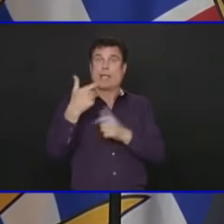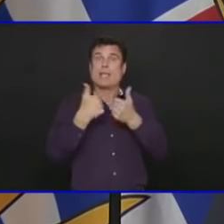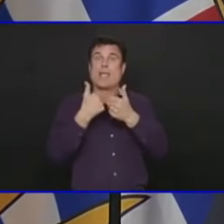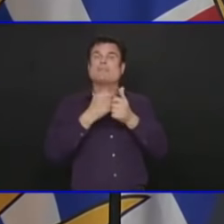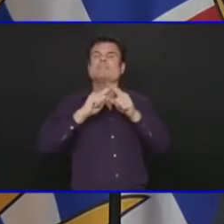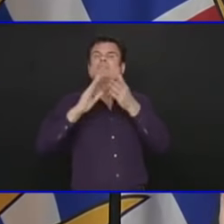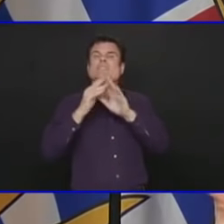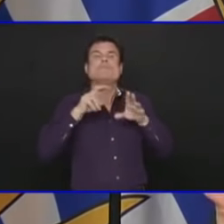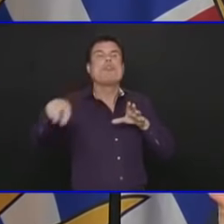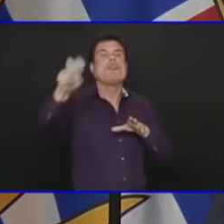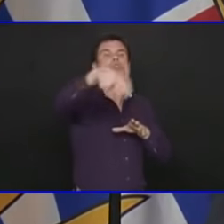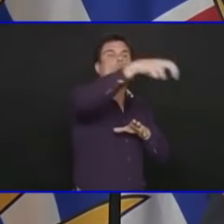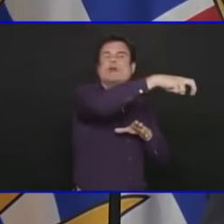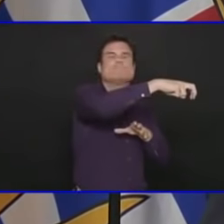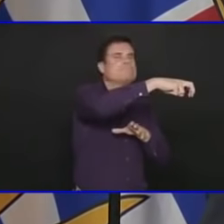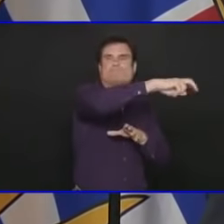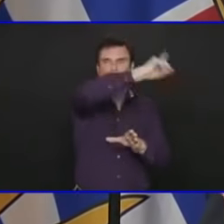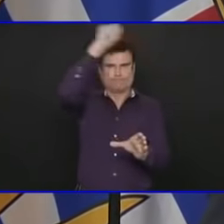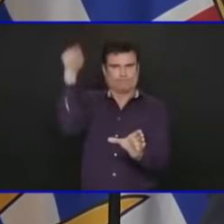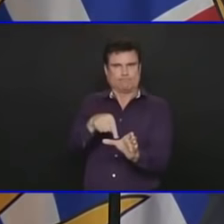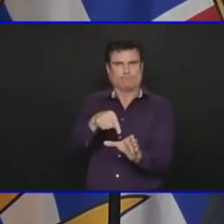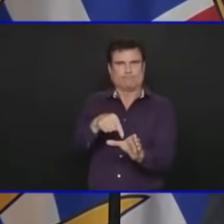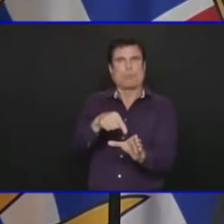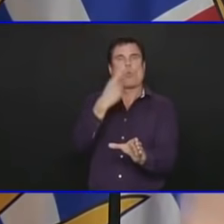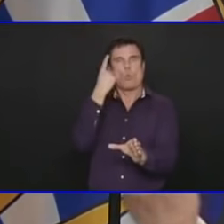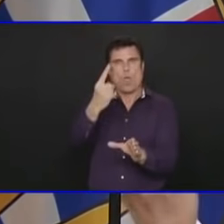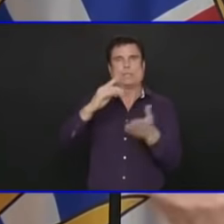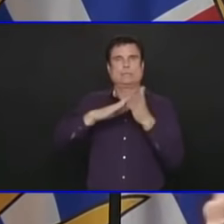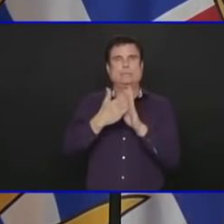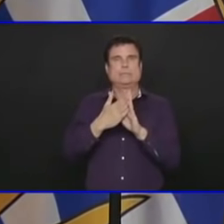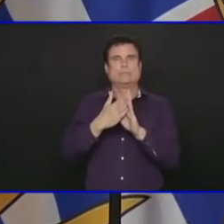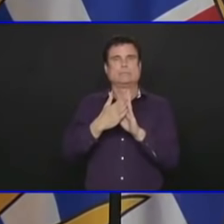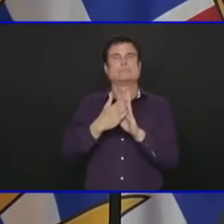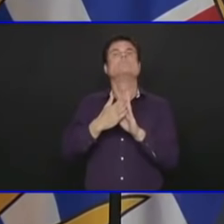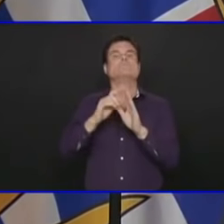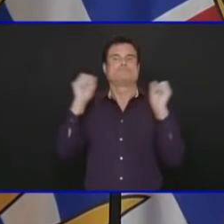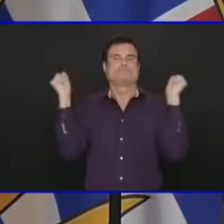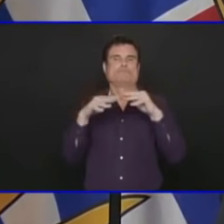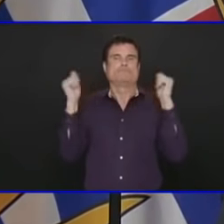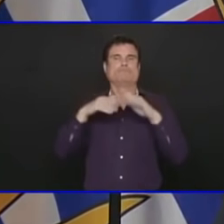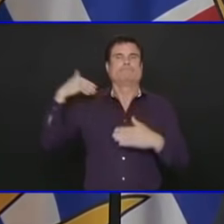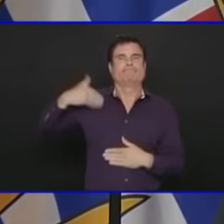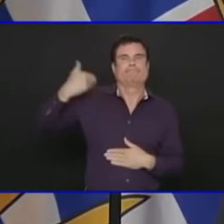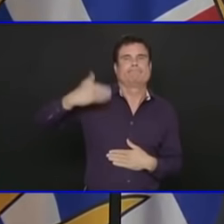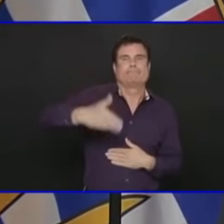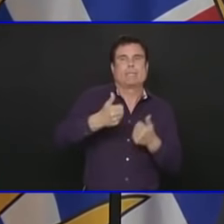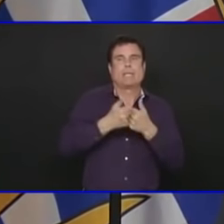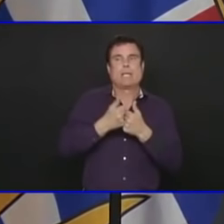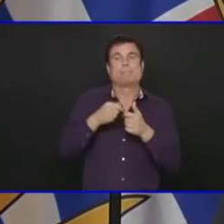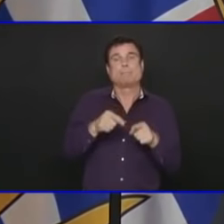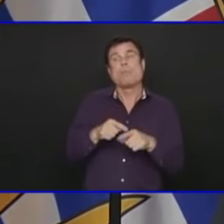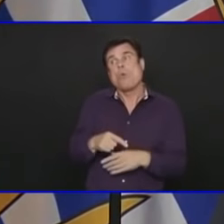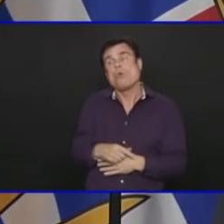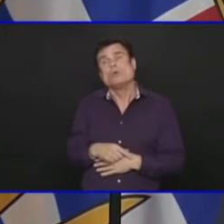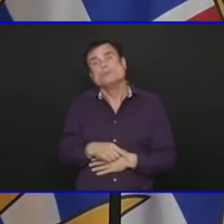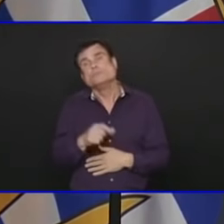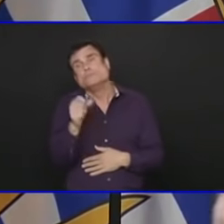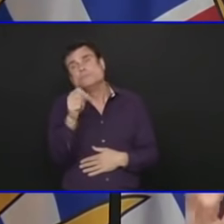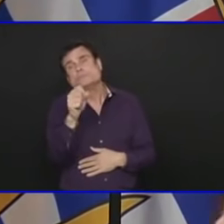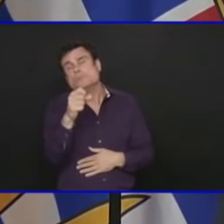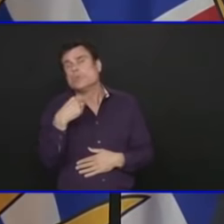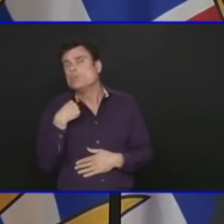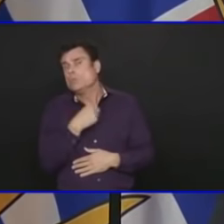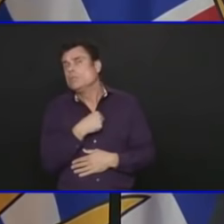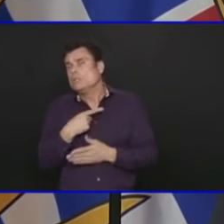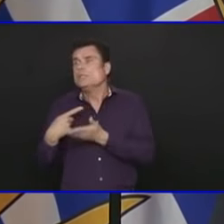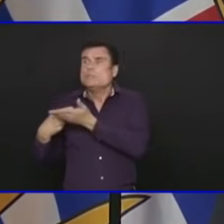can have this type of sporting event safely around the world. So obviously in Europe, one of their big issues is around the football